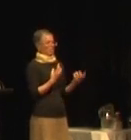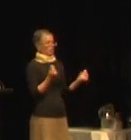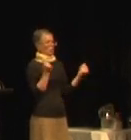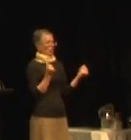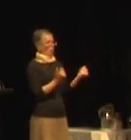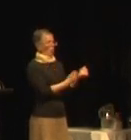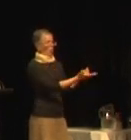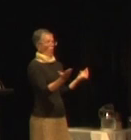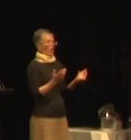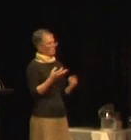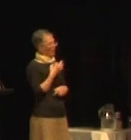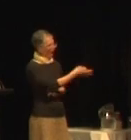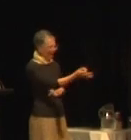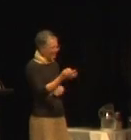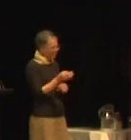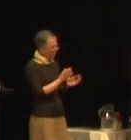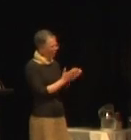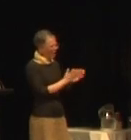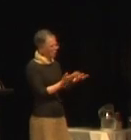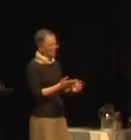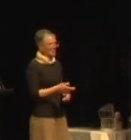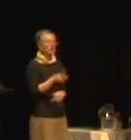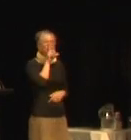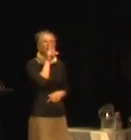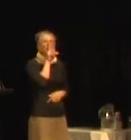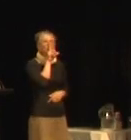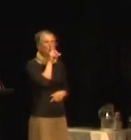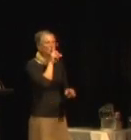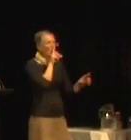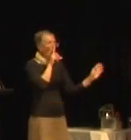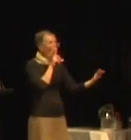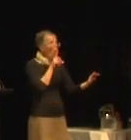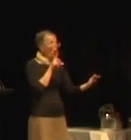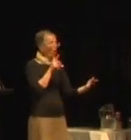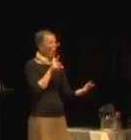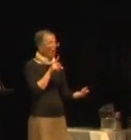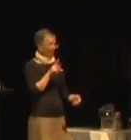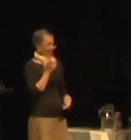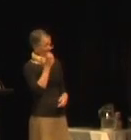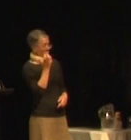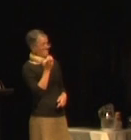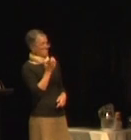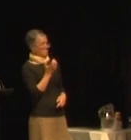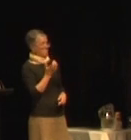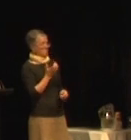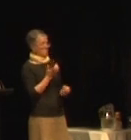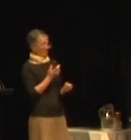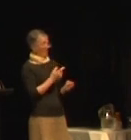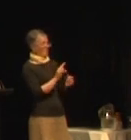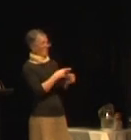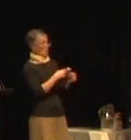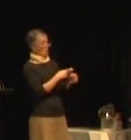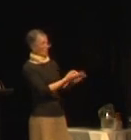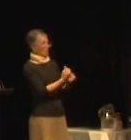They just, no. I asked them about libraries, and they literally went, shh. They all went like this. A bunch of little sassy Danish school kids went, shh. But